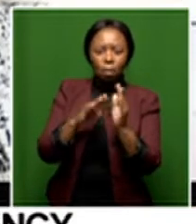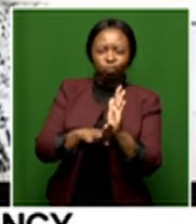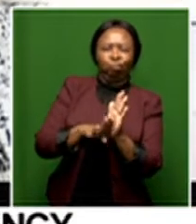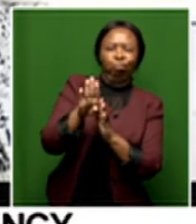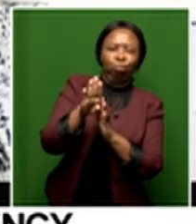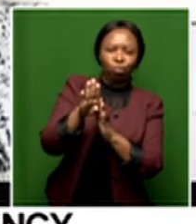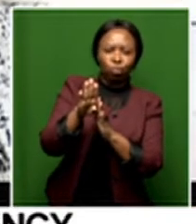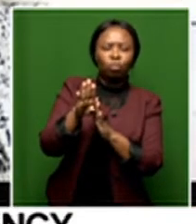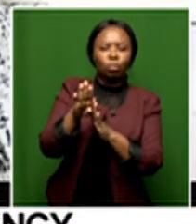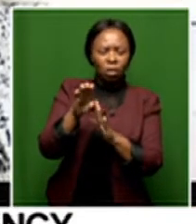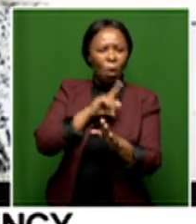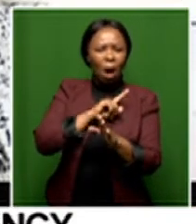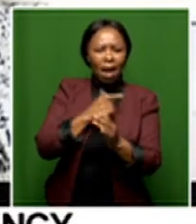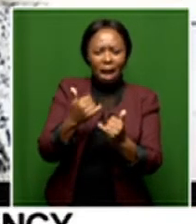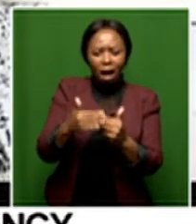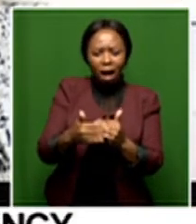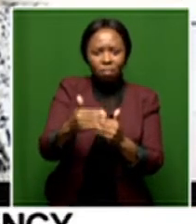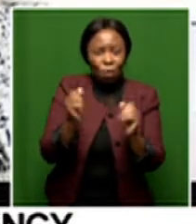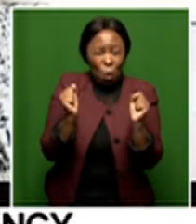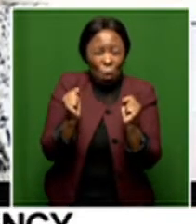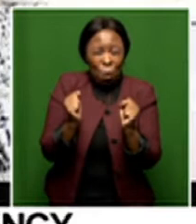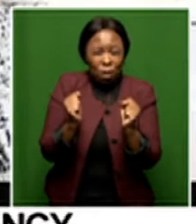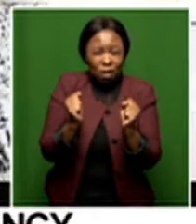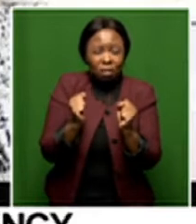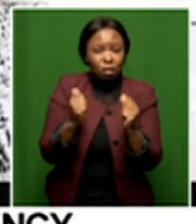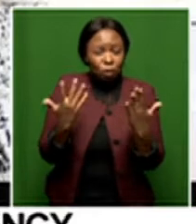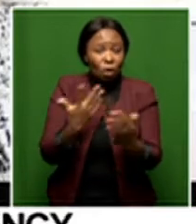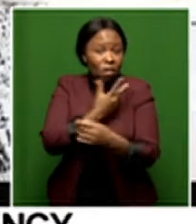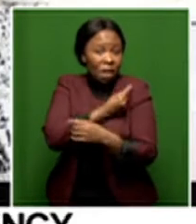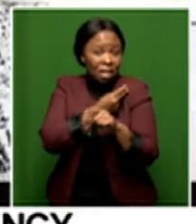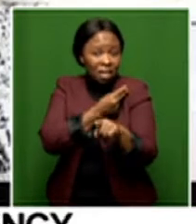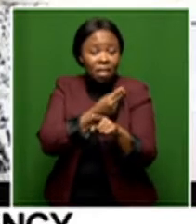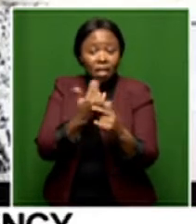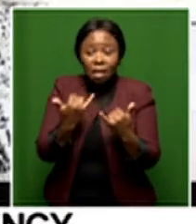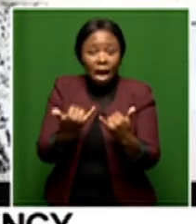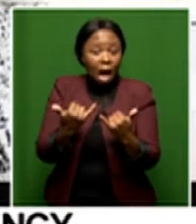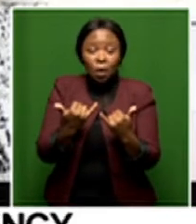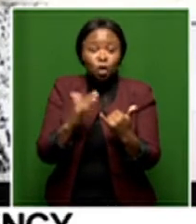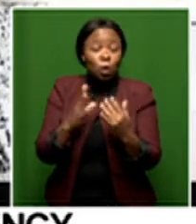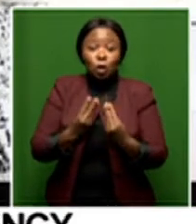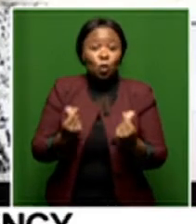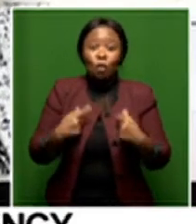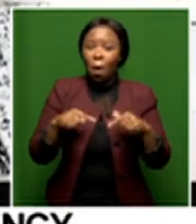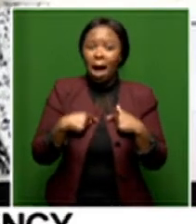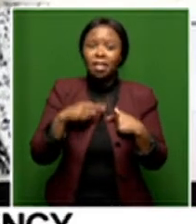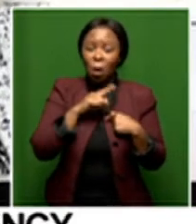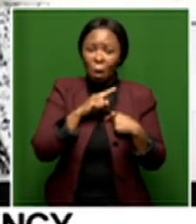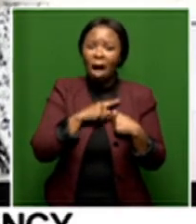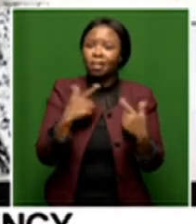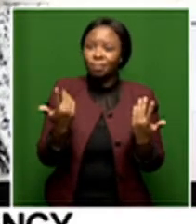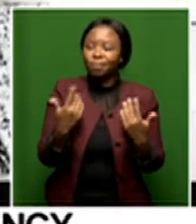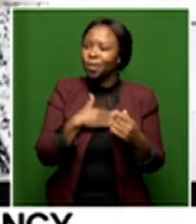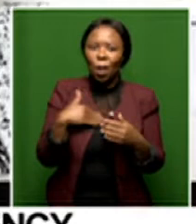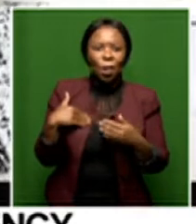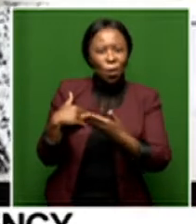bit, especially as we get colder. The vaccine is not right now a solution for us because as we're seeing, it's a slow